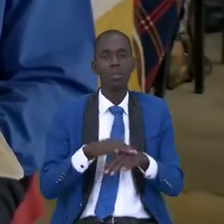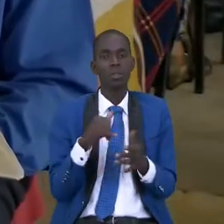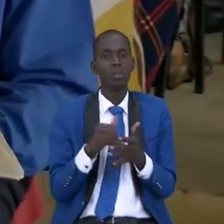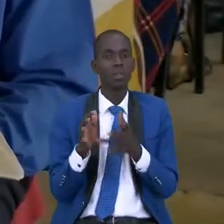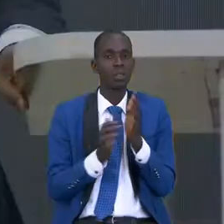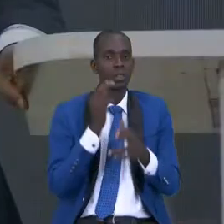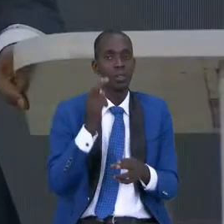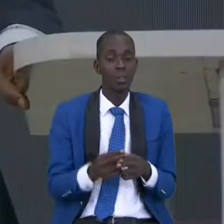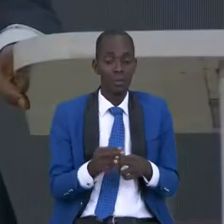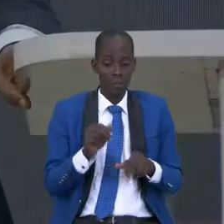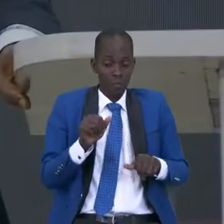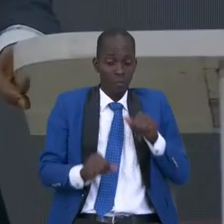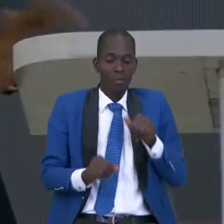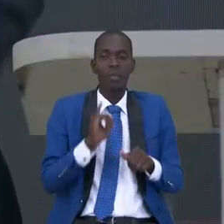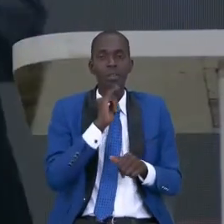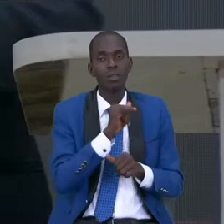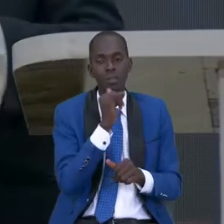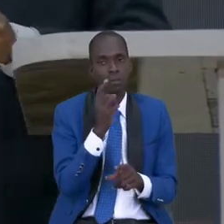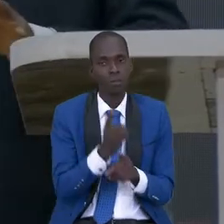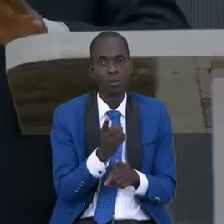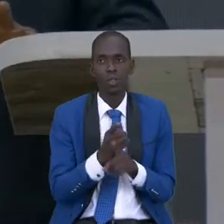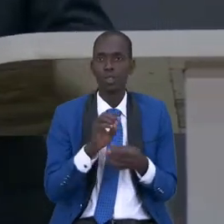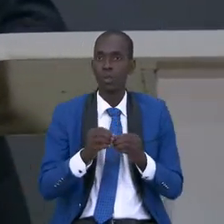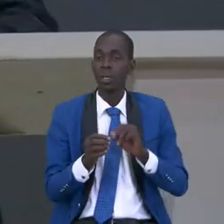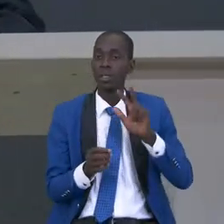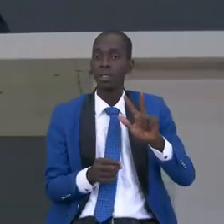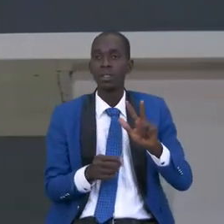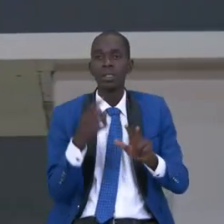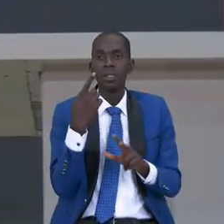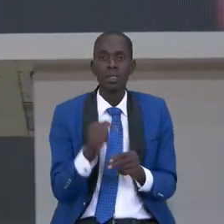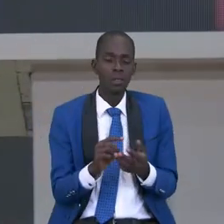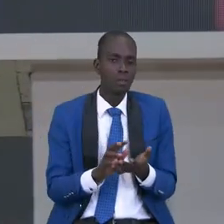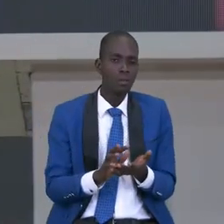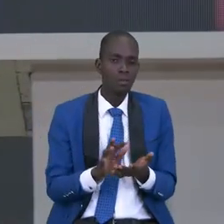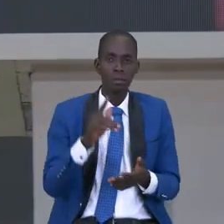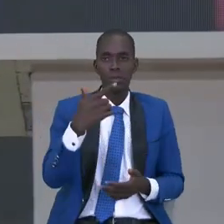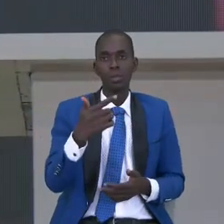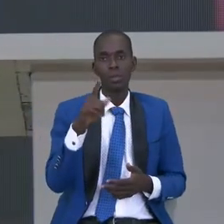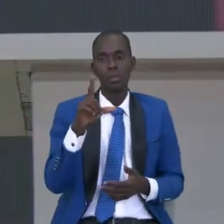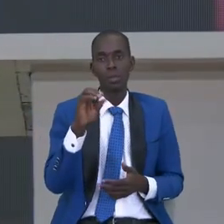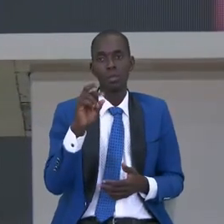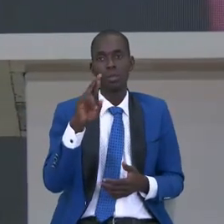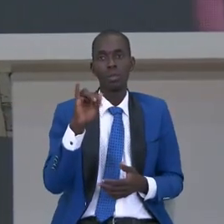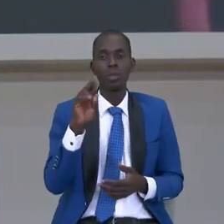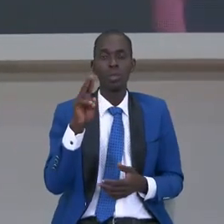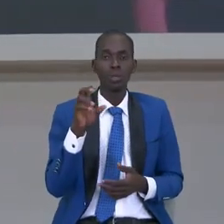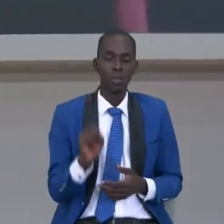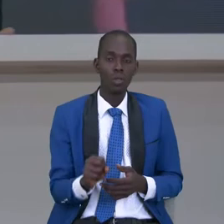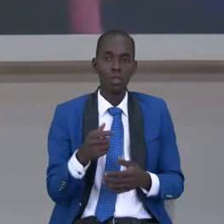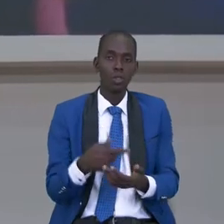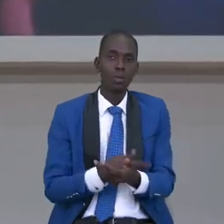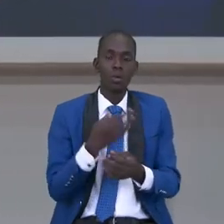Unbelief is unreasonable. Number three, the glorious gospel of Jesus for